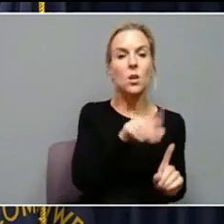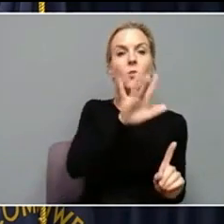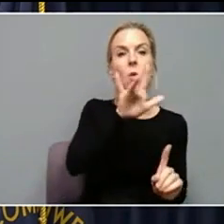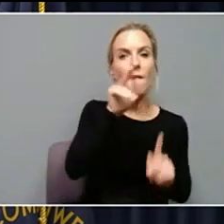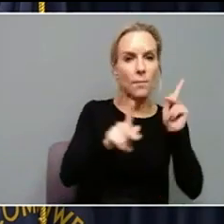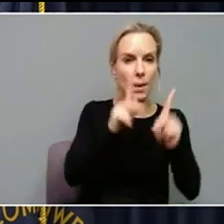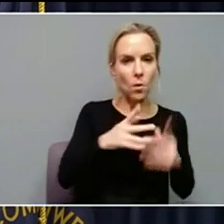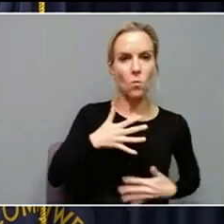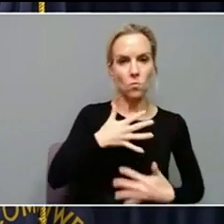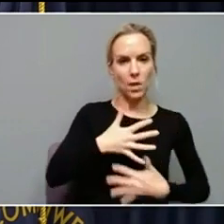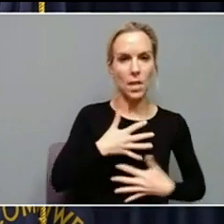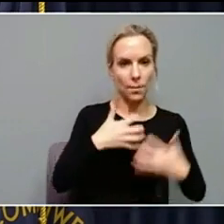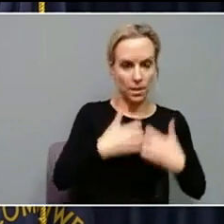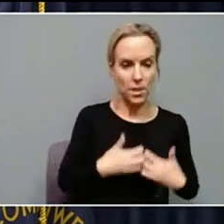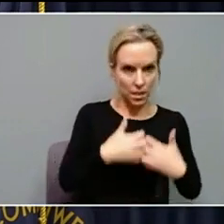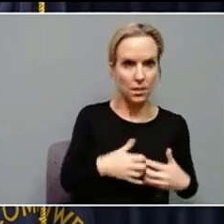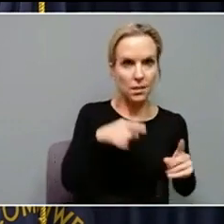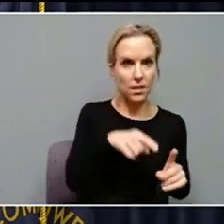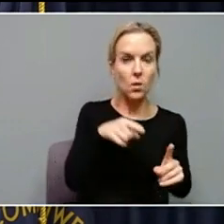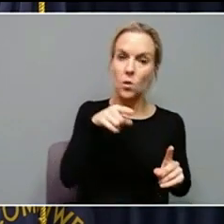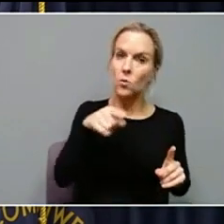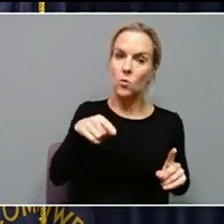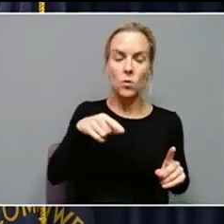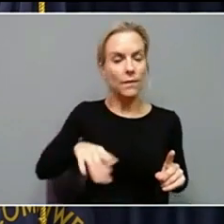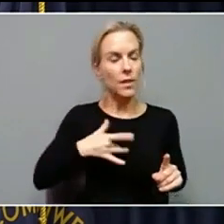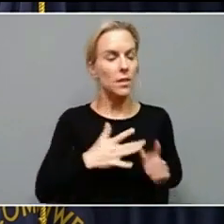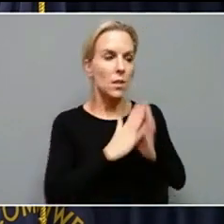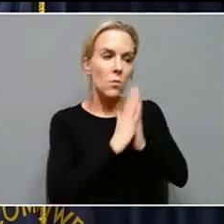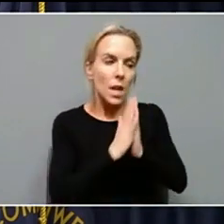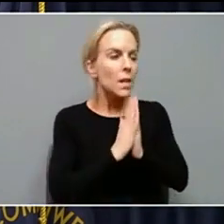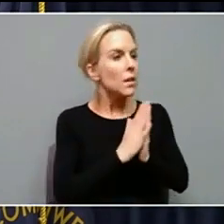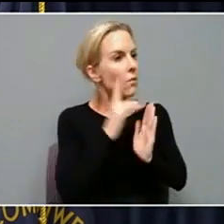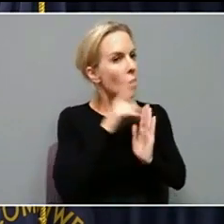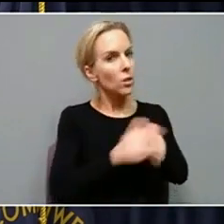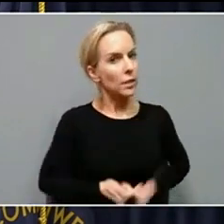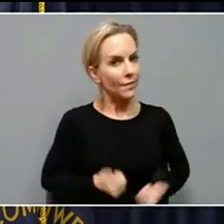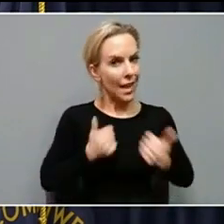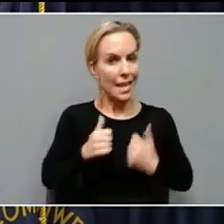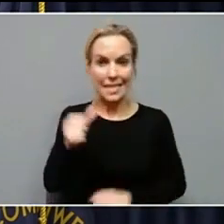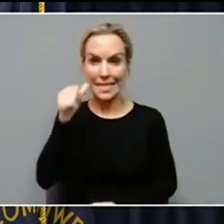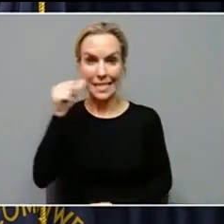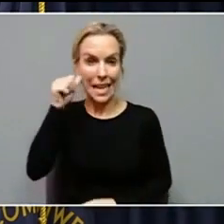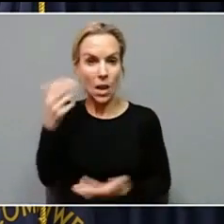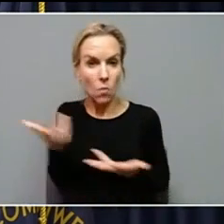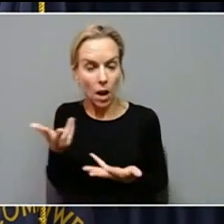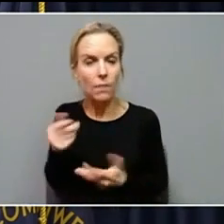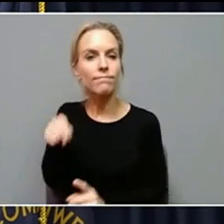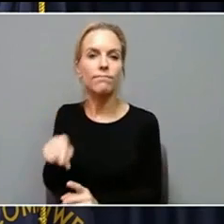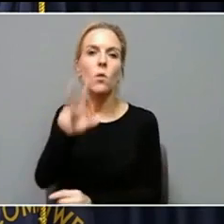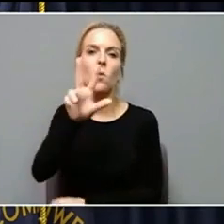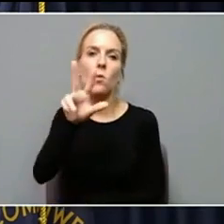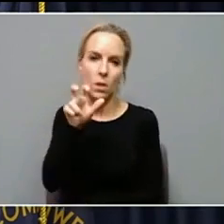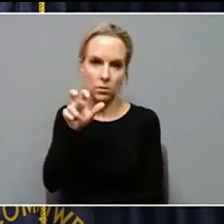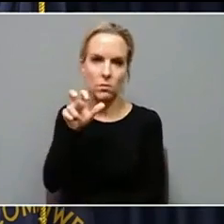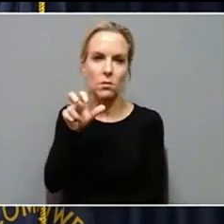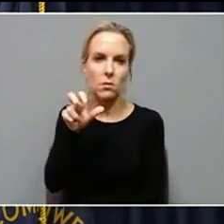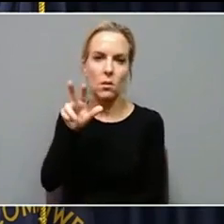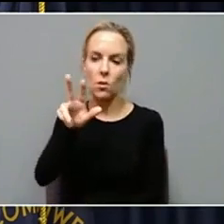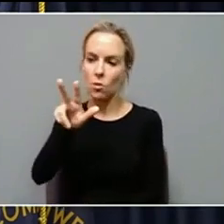ventilator. That's when you're praying for survival. As of yesterday, we now have